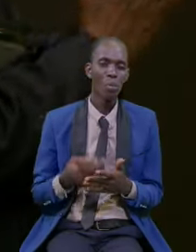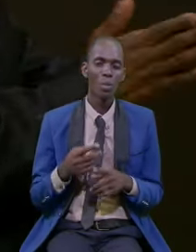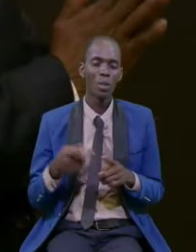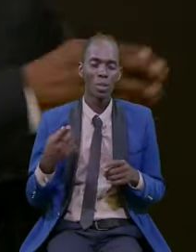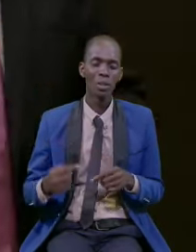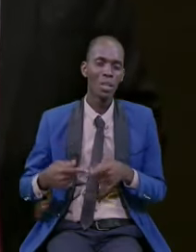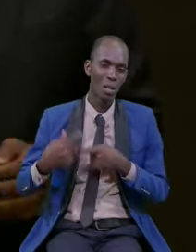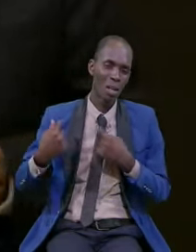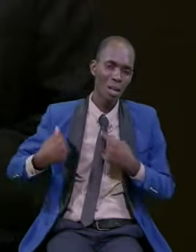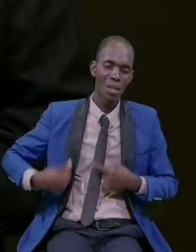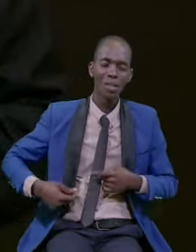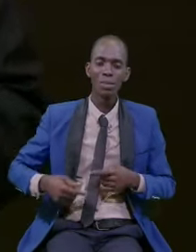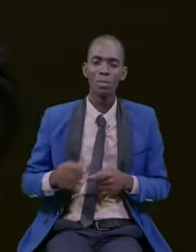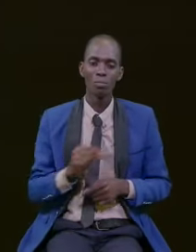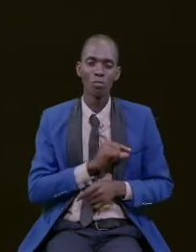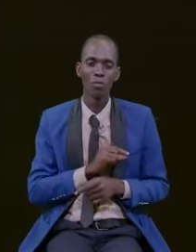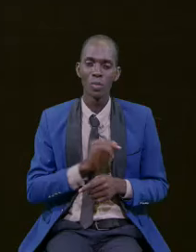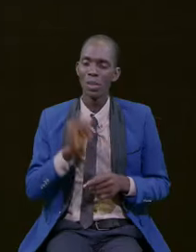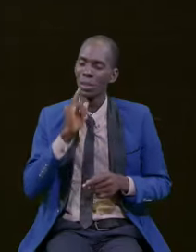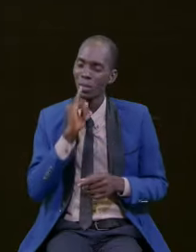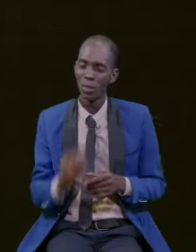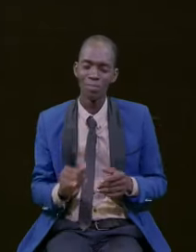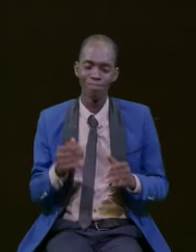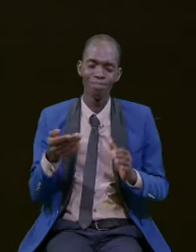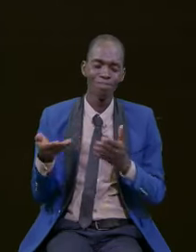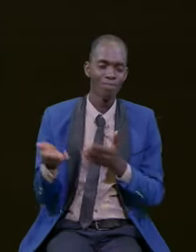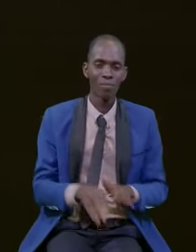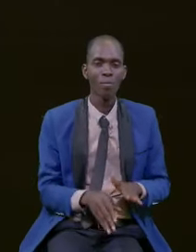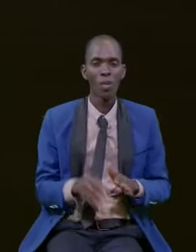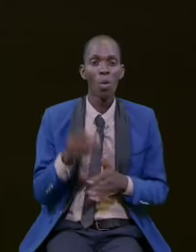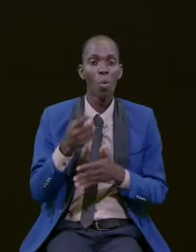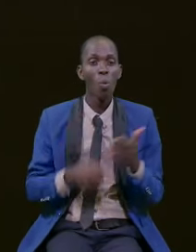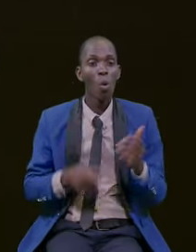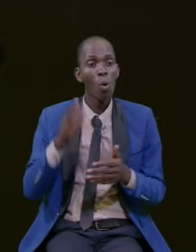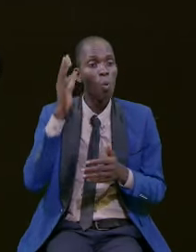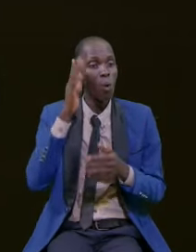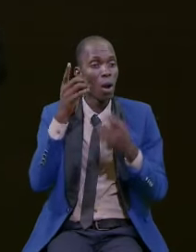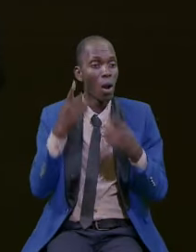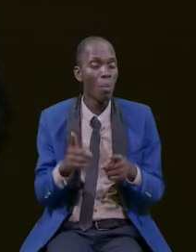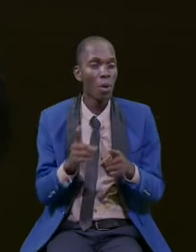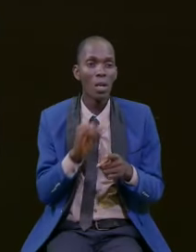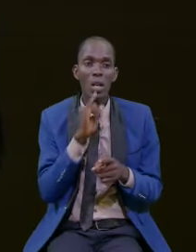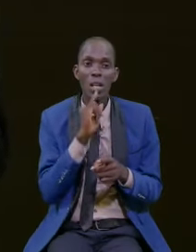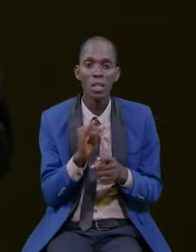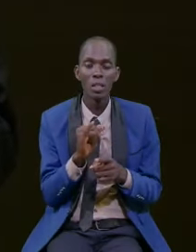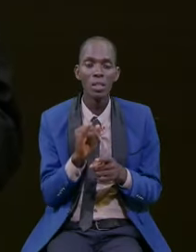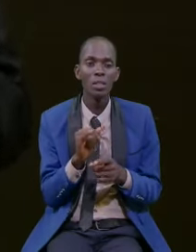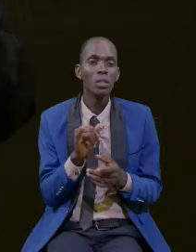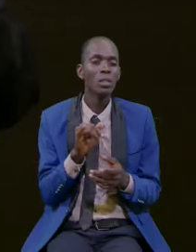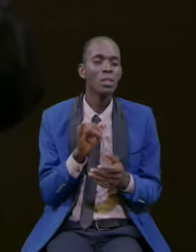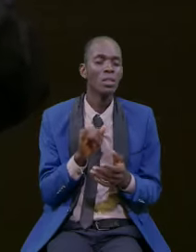with the hot iron. What will happen is, if that